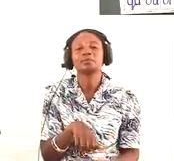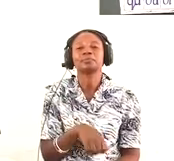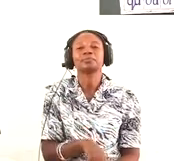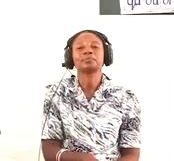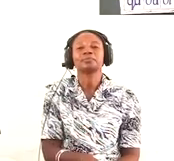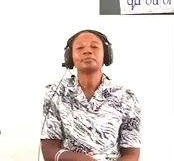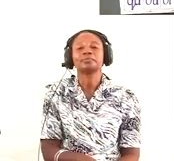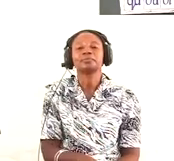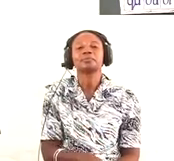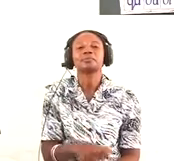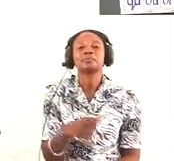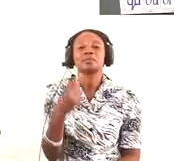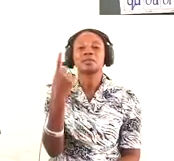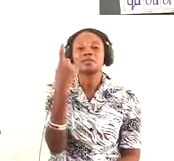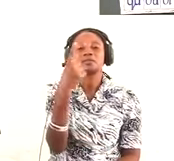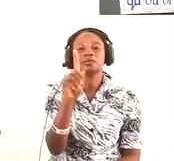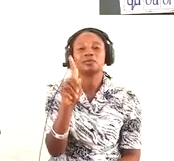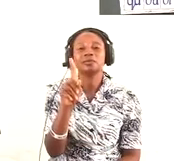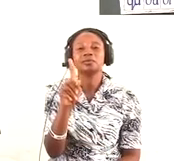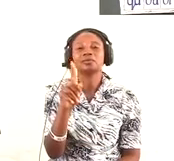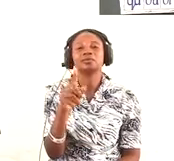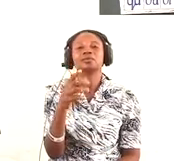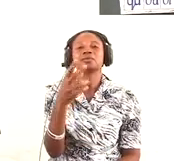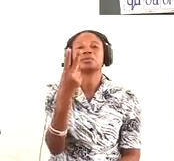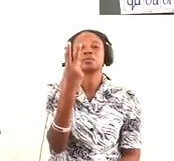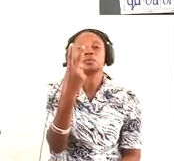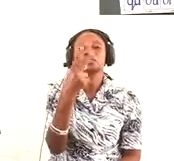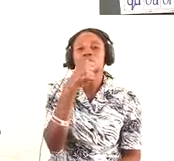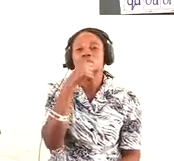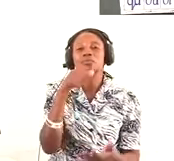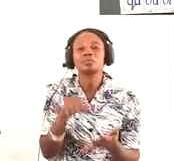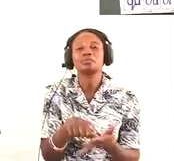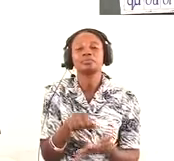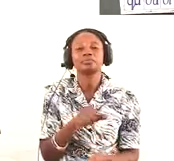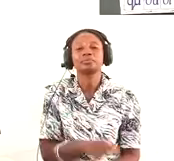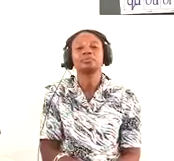On the two-letter sounds, the first two letters.